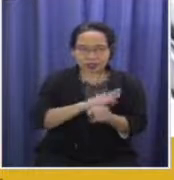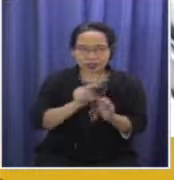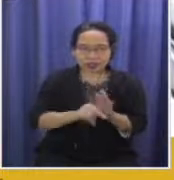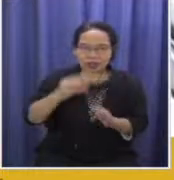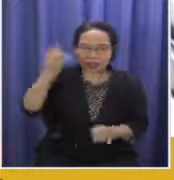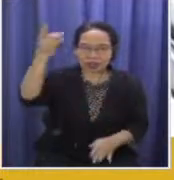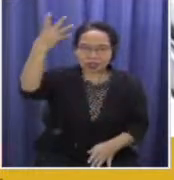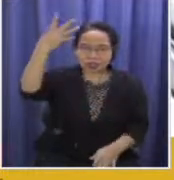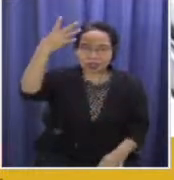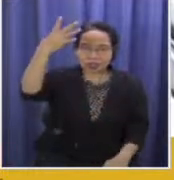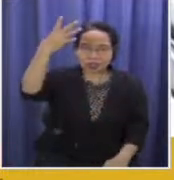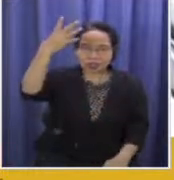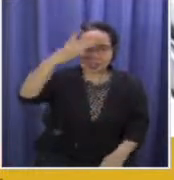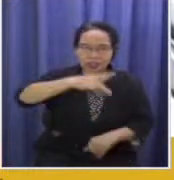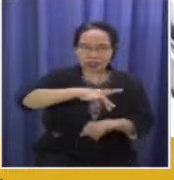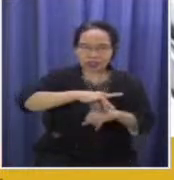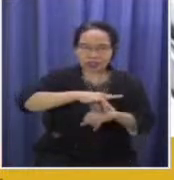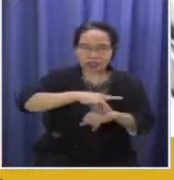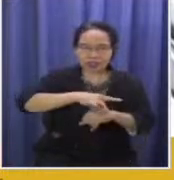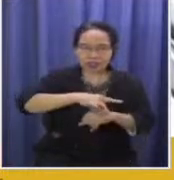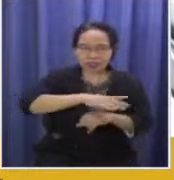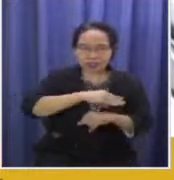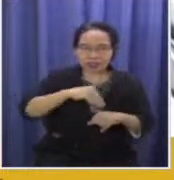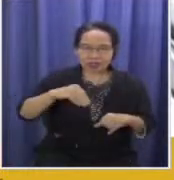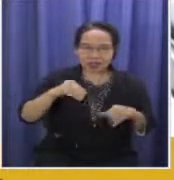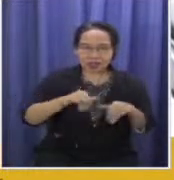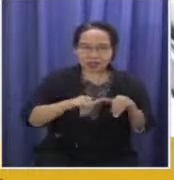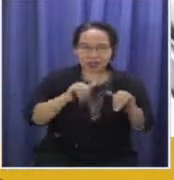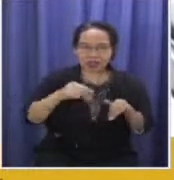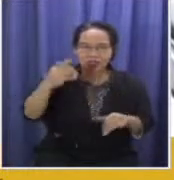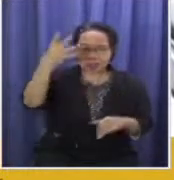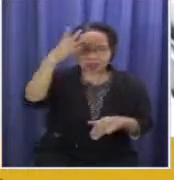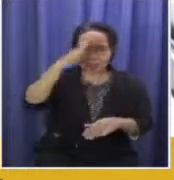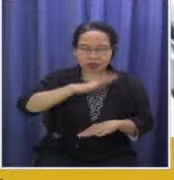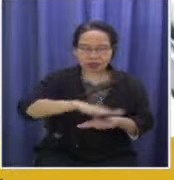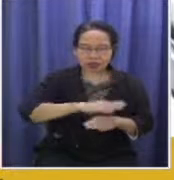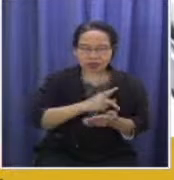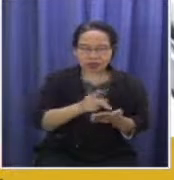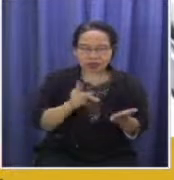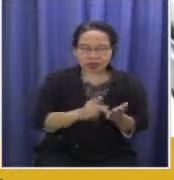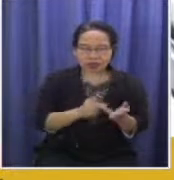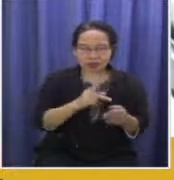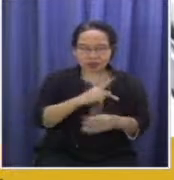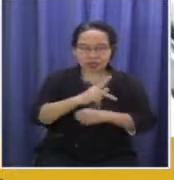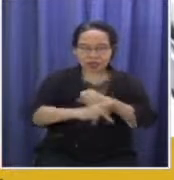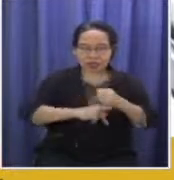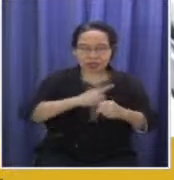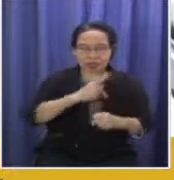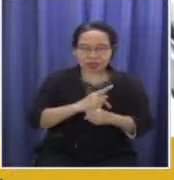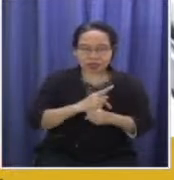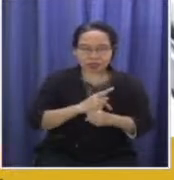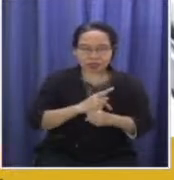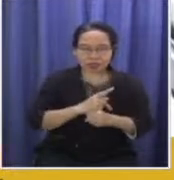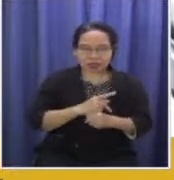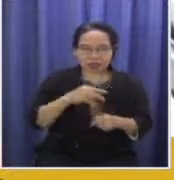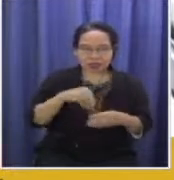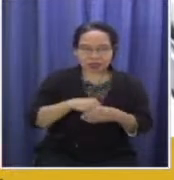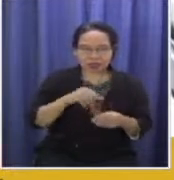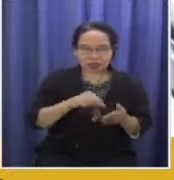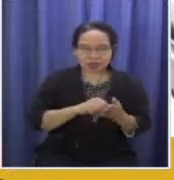light the earth and to maintain life on this particular planet, in